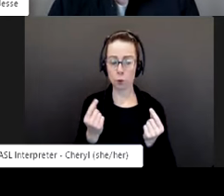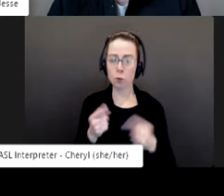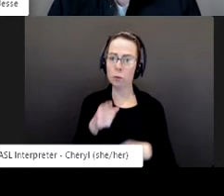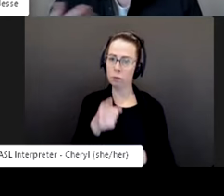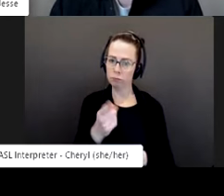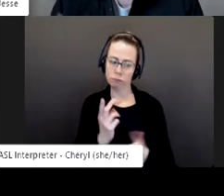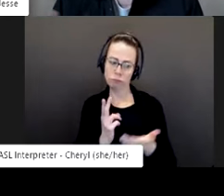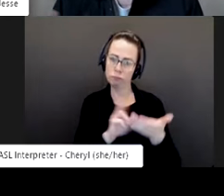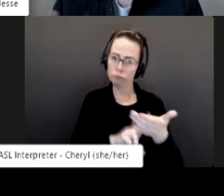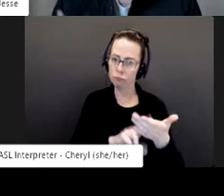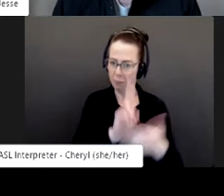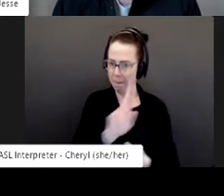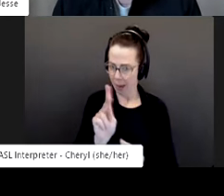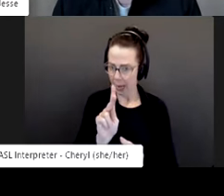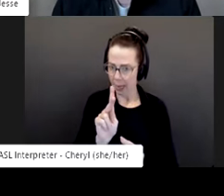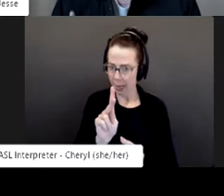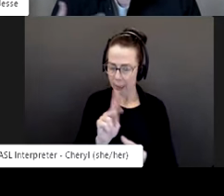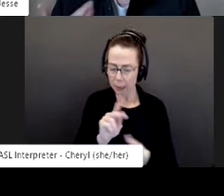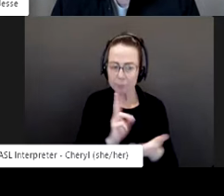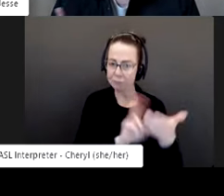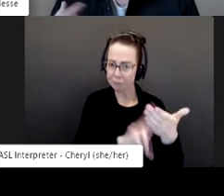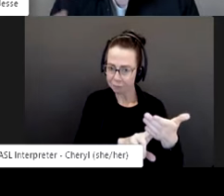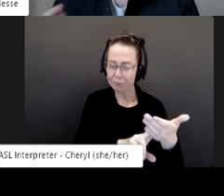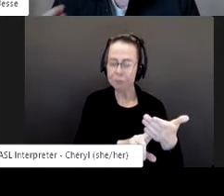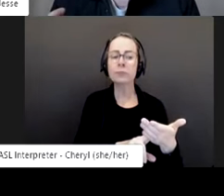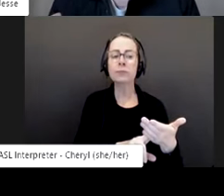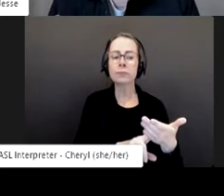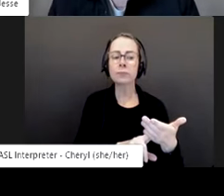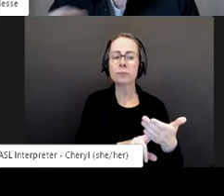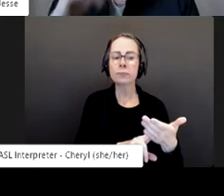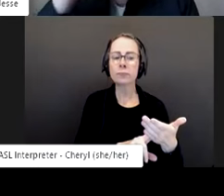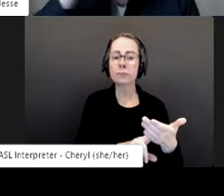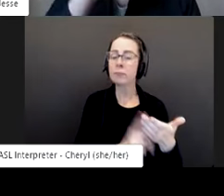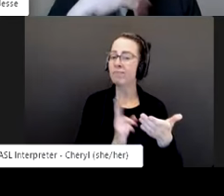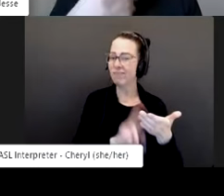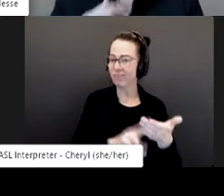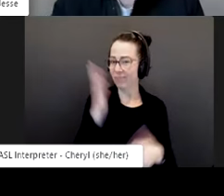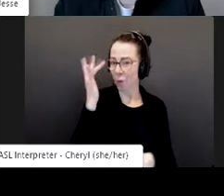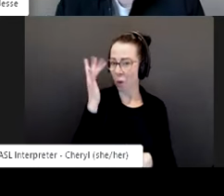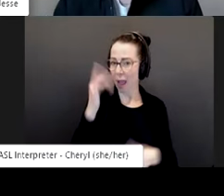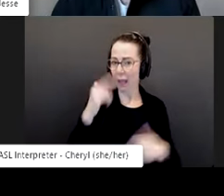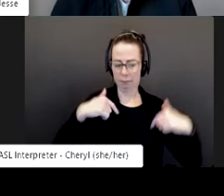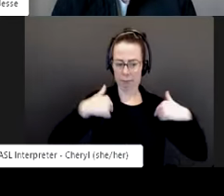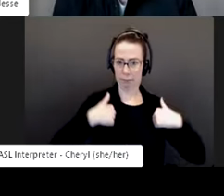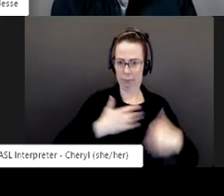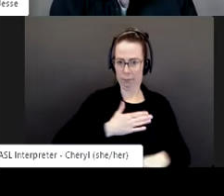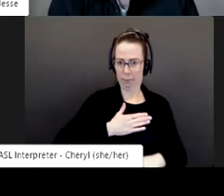And one of the reasons you need to sign up yourself is because there needs to be an email address attached. So they want to make sure they have the right